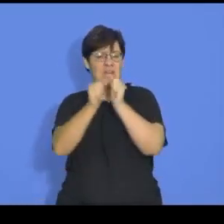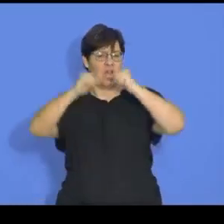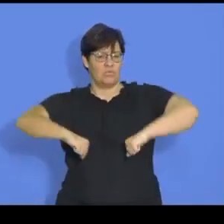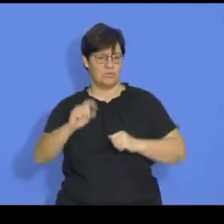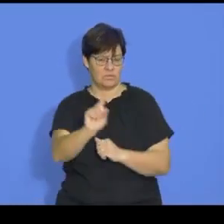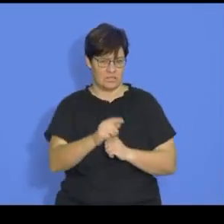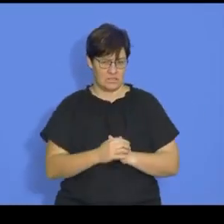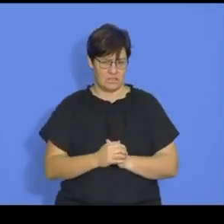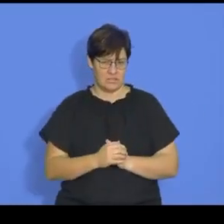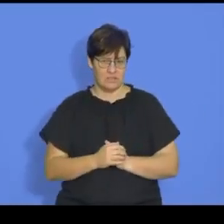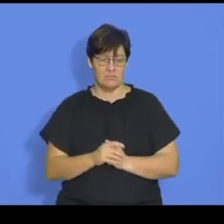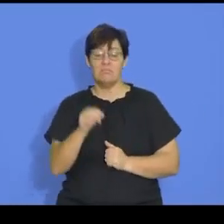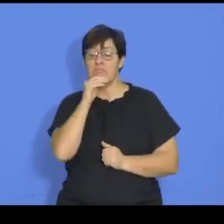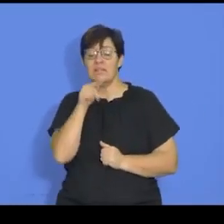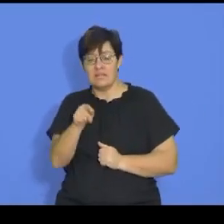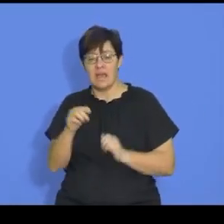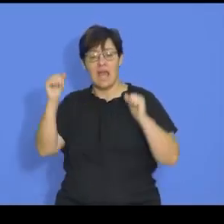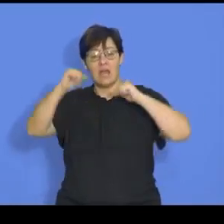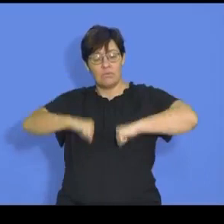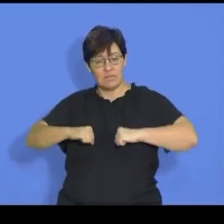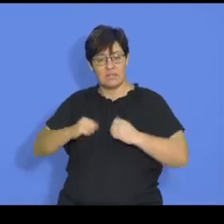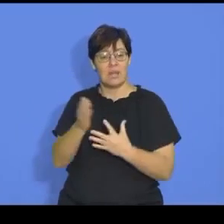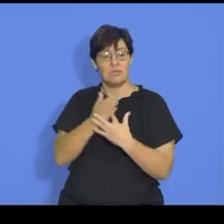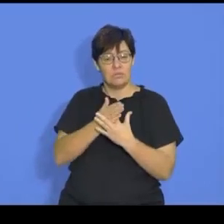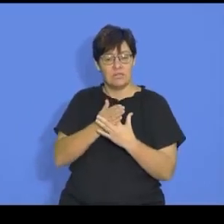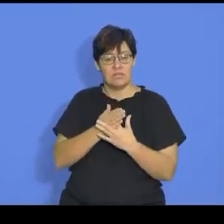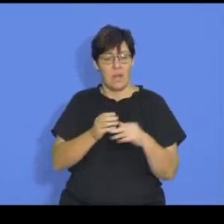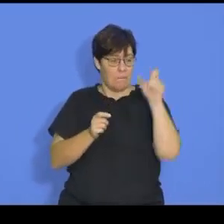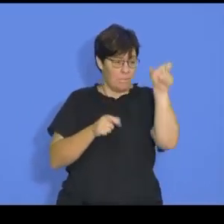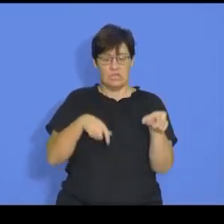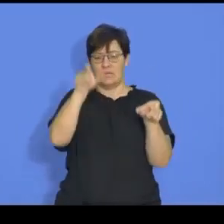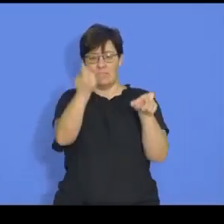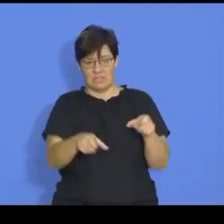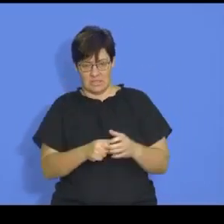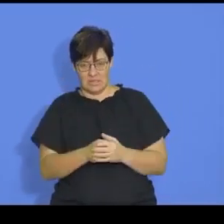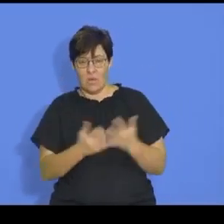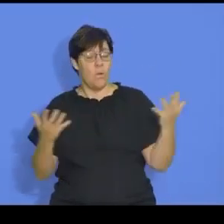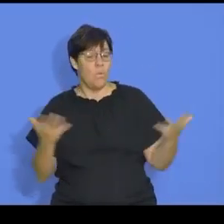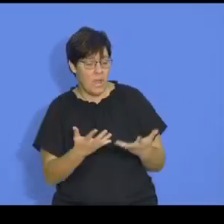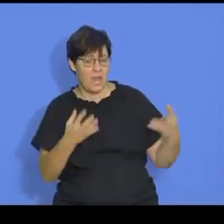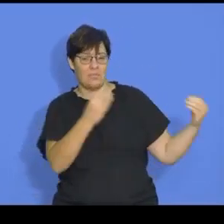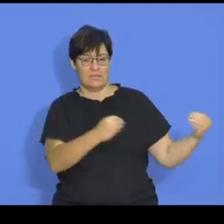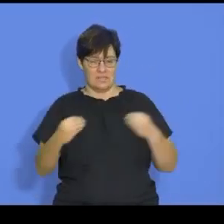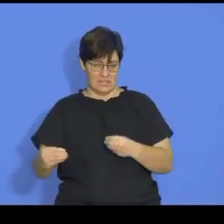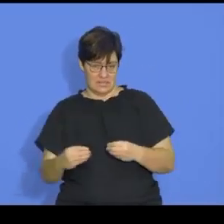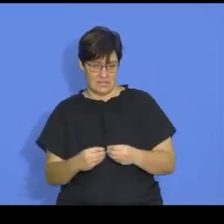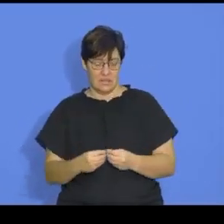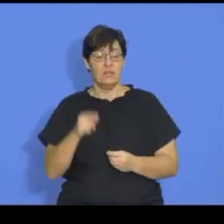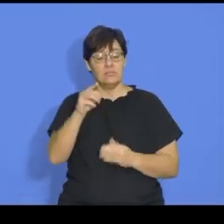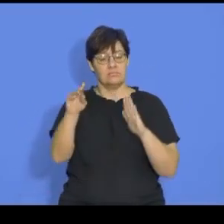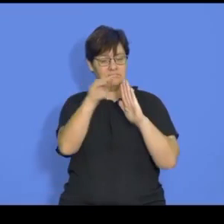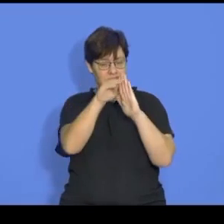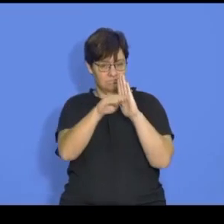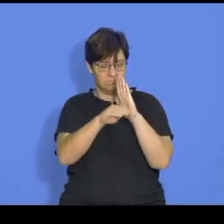partnership agreement. It's obviously an agreement between two or more partners in a business which